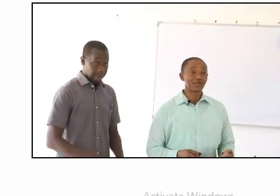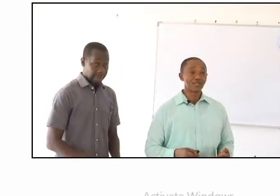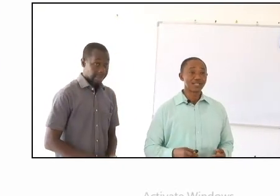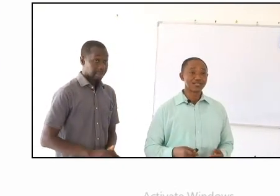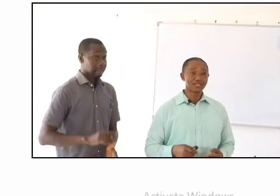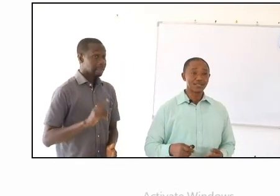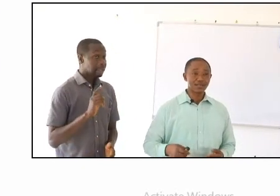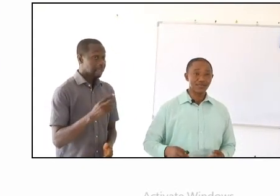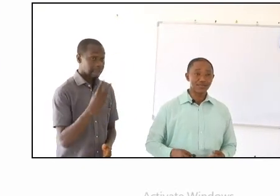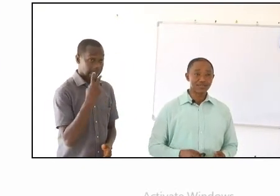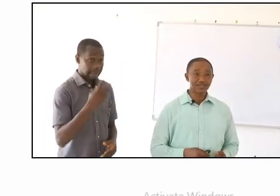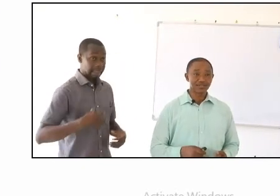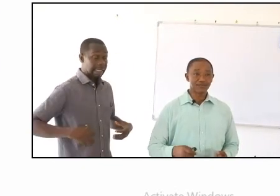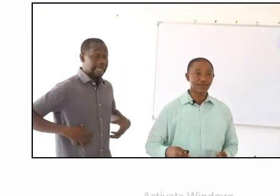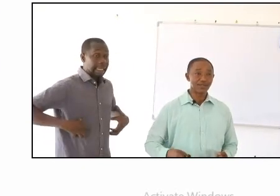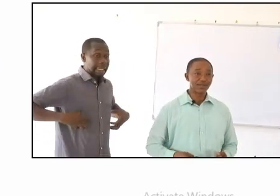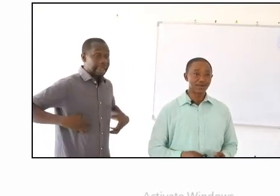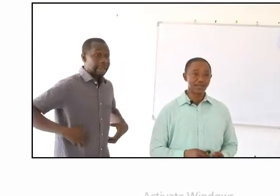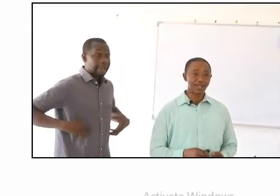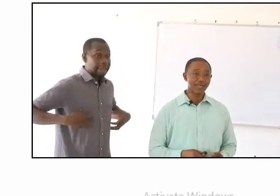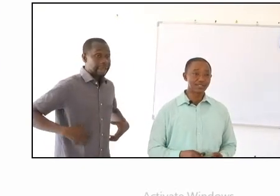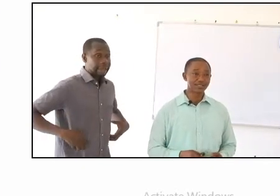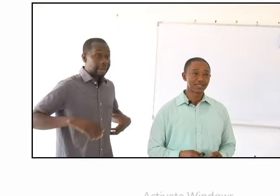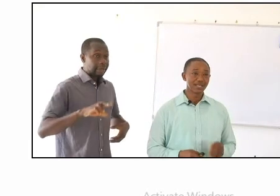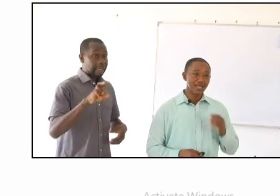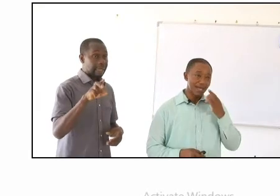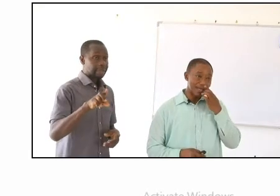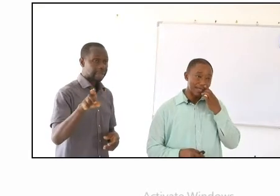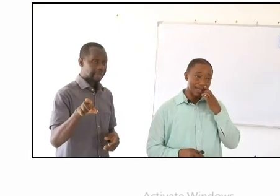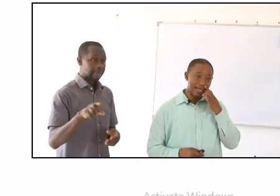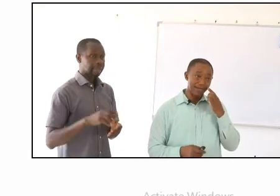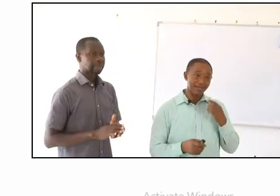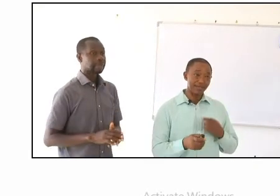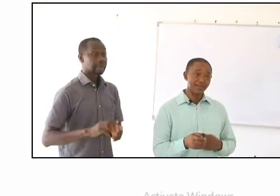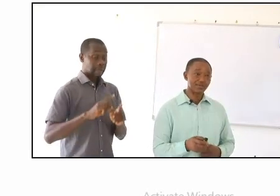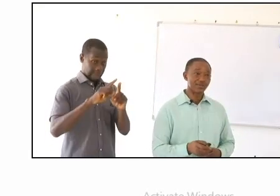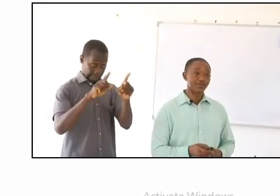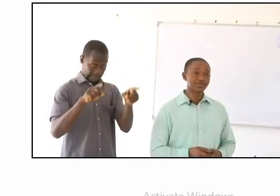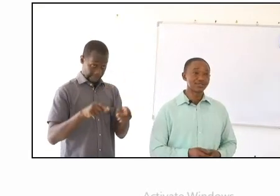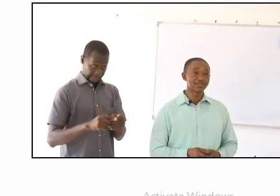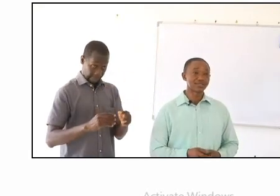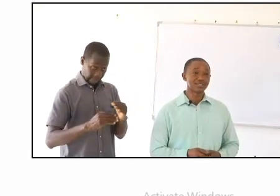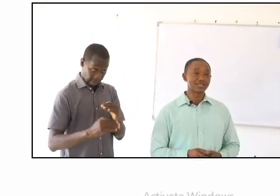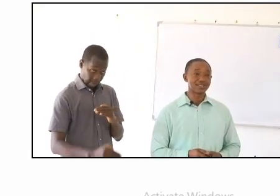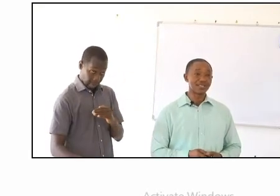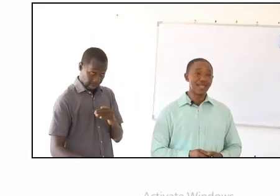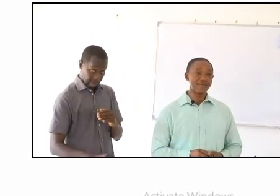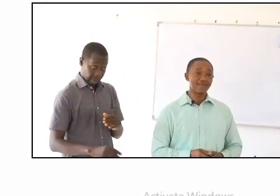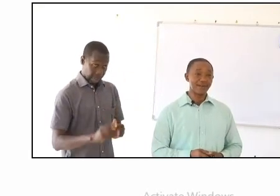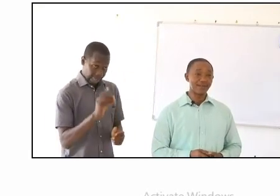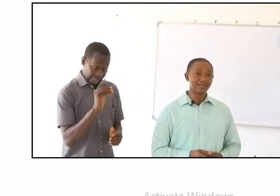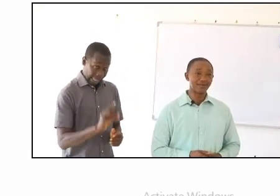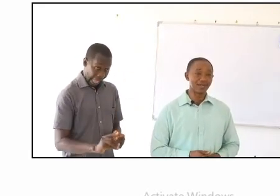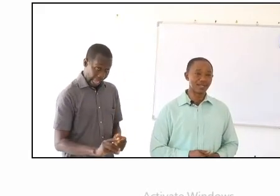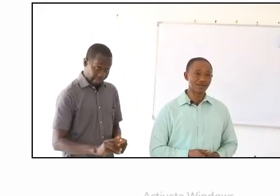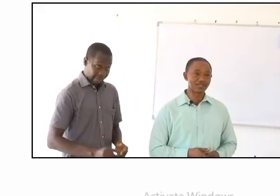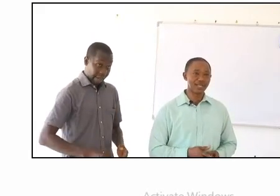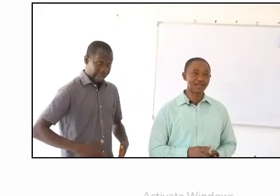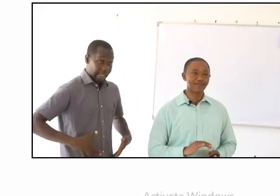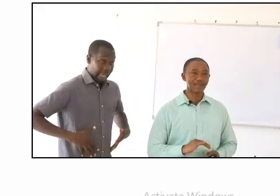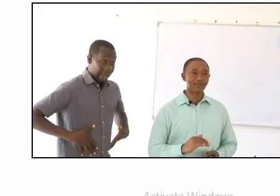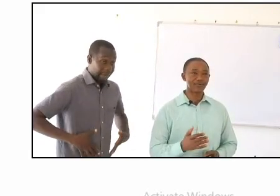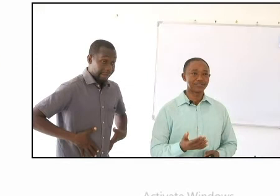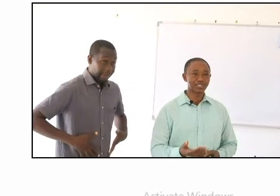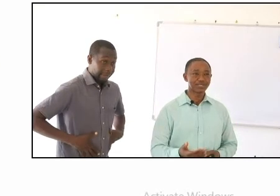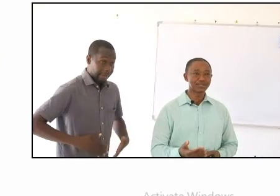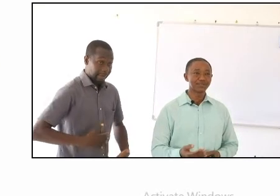And then we can see the ribs forming the rib cage. The diagram at the bottom is the diaphragm, the one that looks like